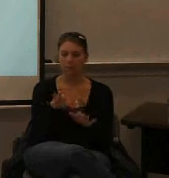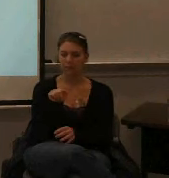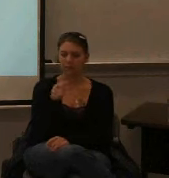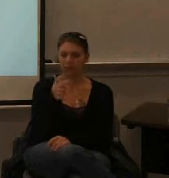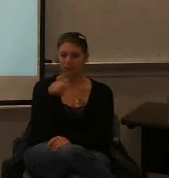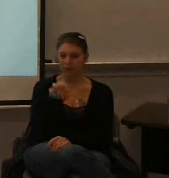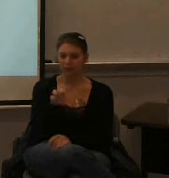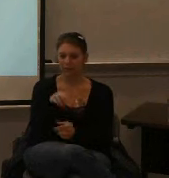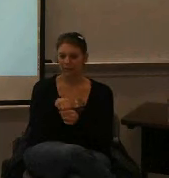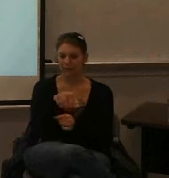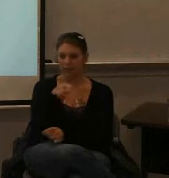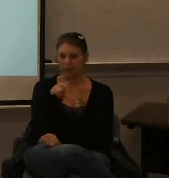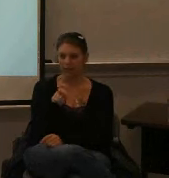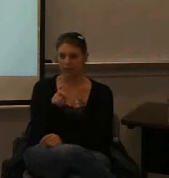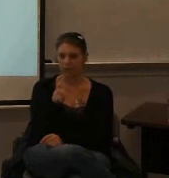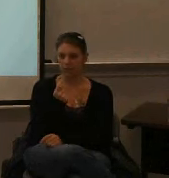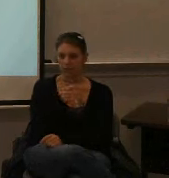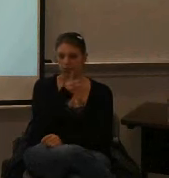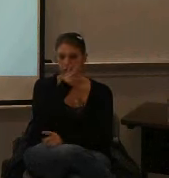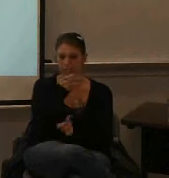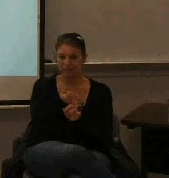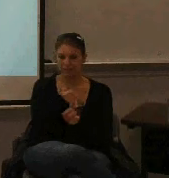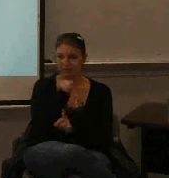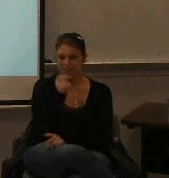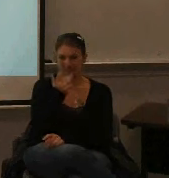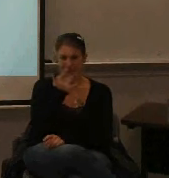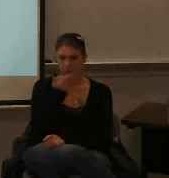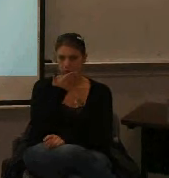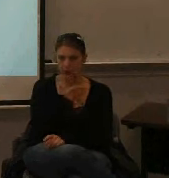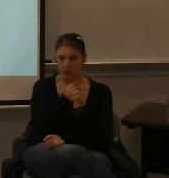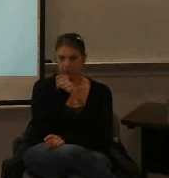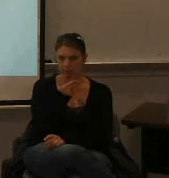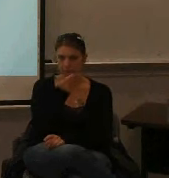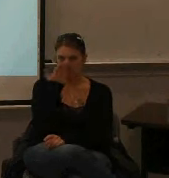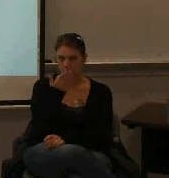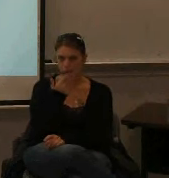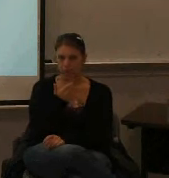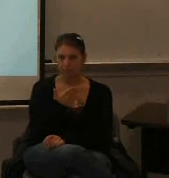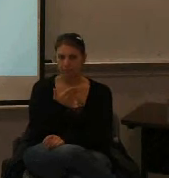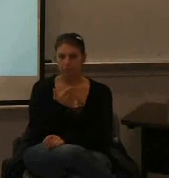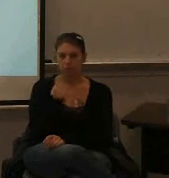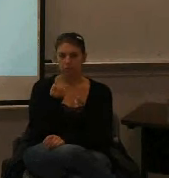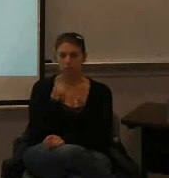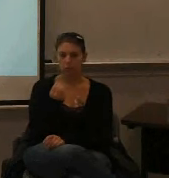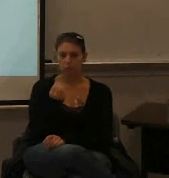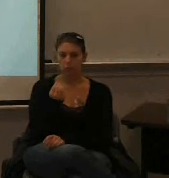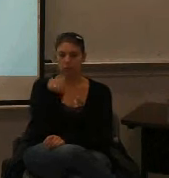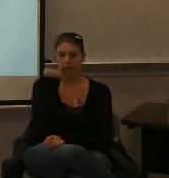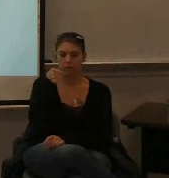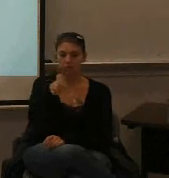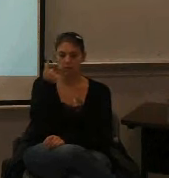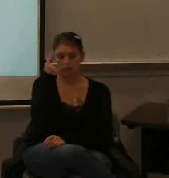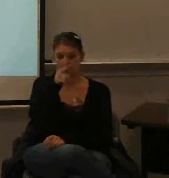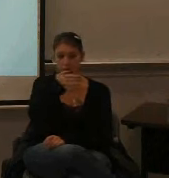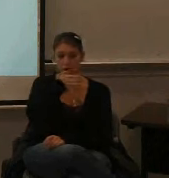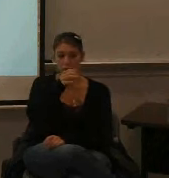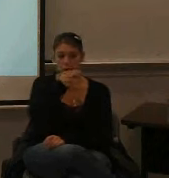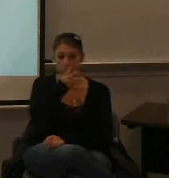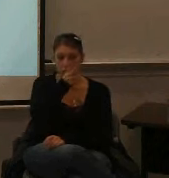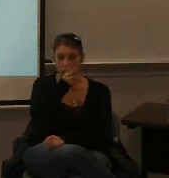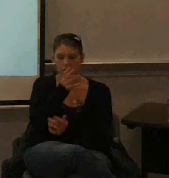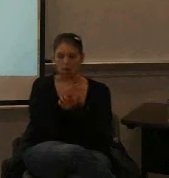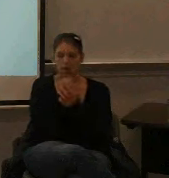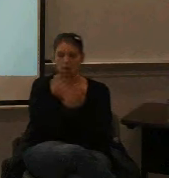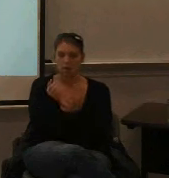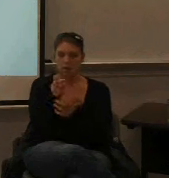lake, the water doesn't taste good and it doesn't smell good. And so if this is for drinking water, a lot